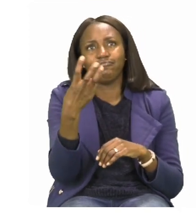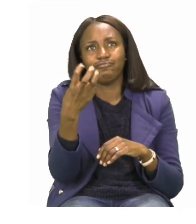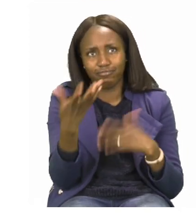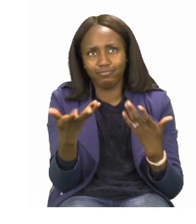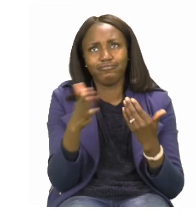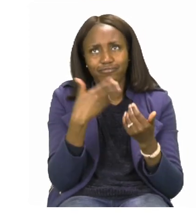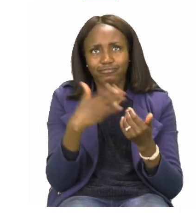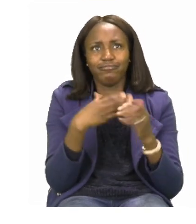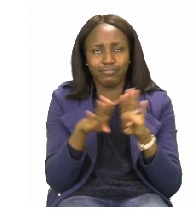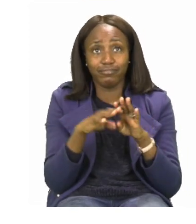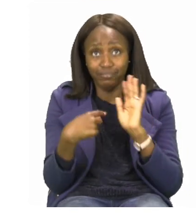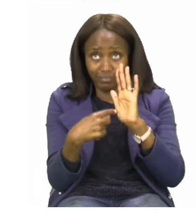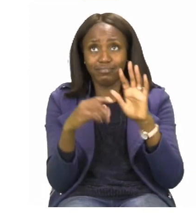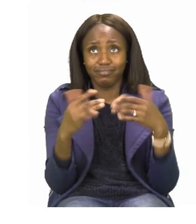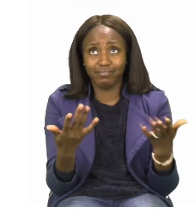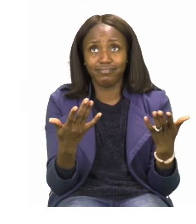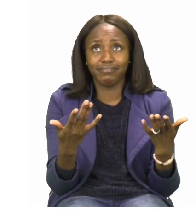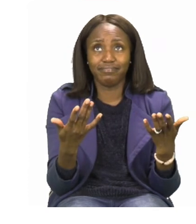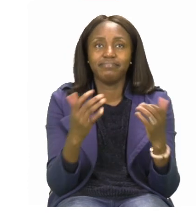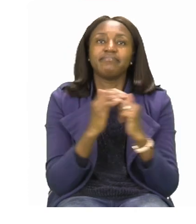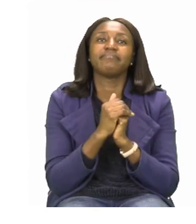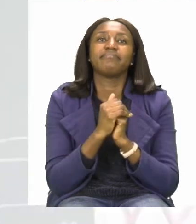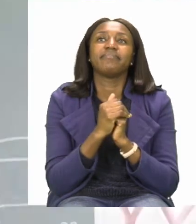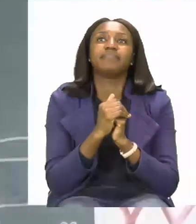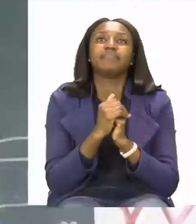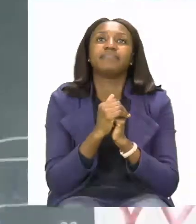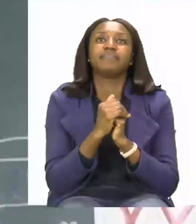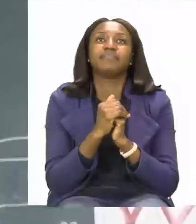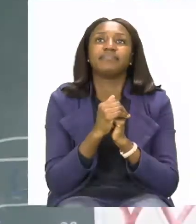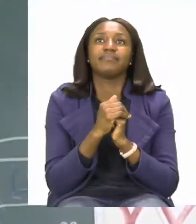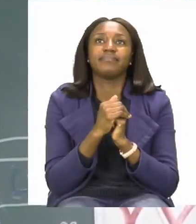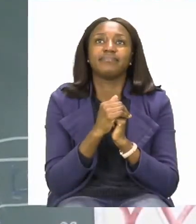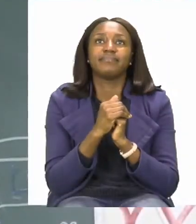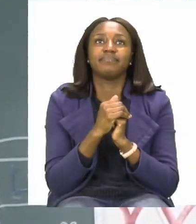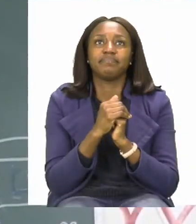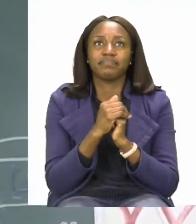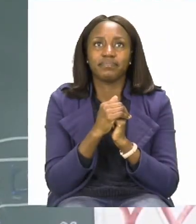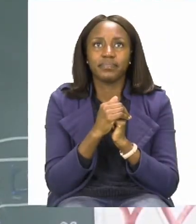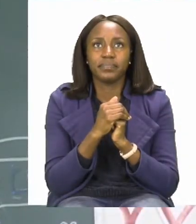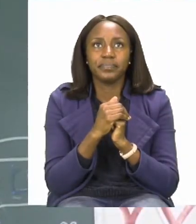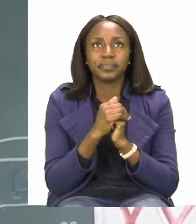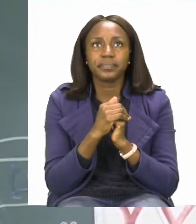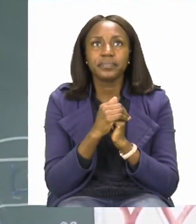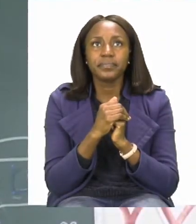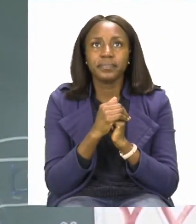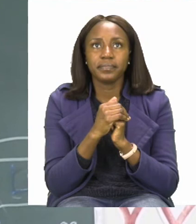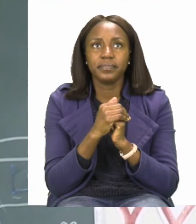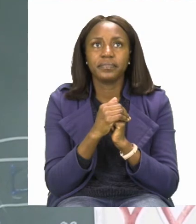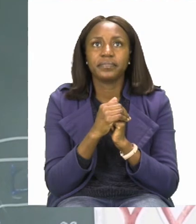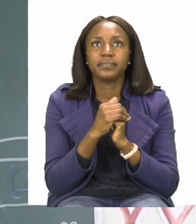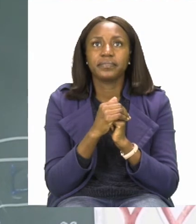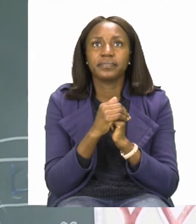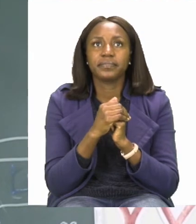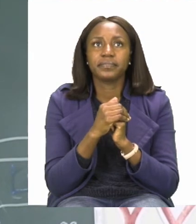simple. Let's try and do C and F together. Now the first thing I'm going to do is